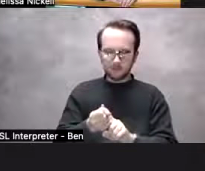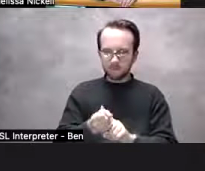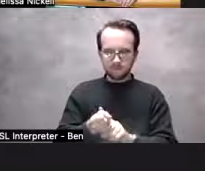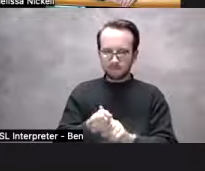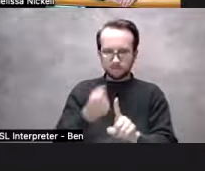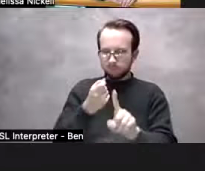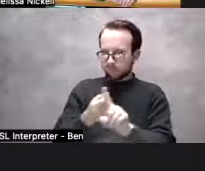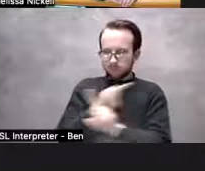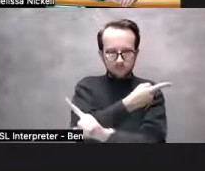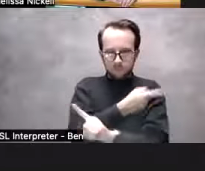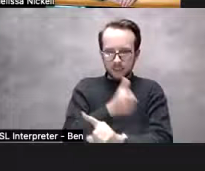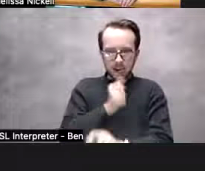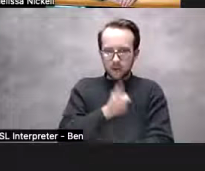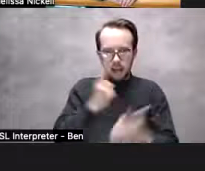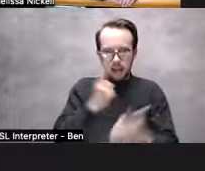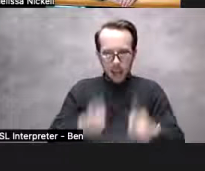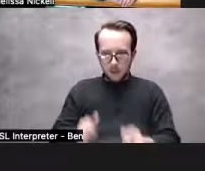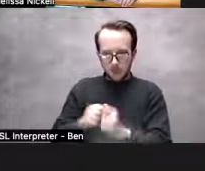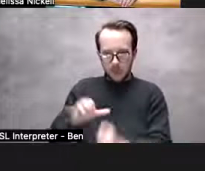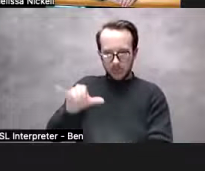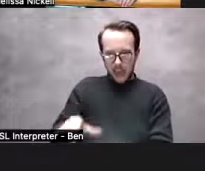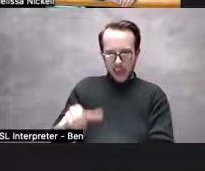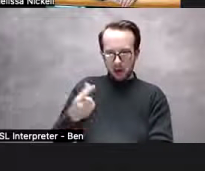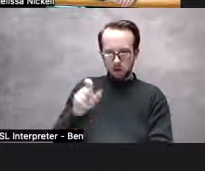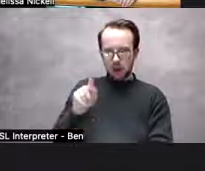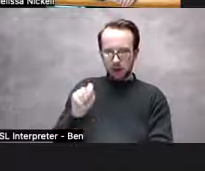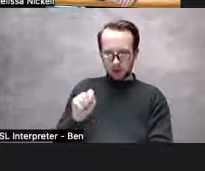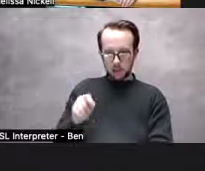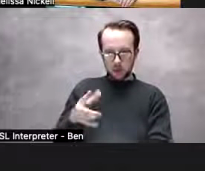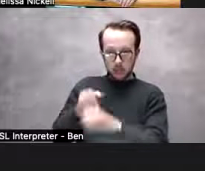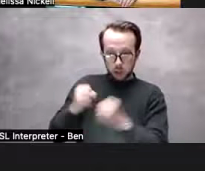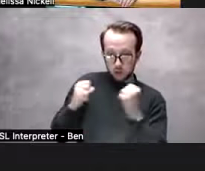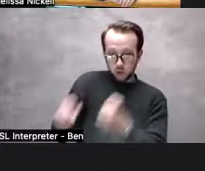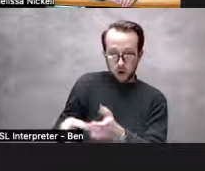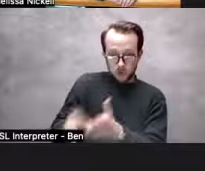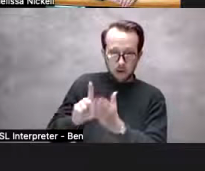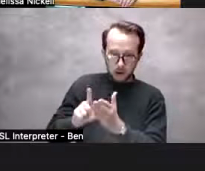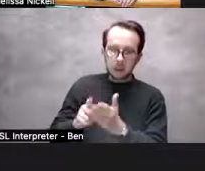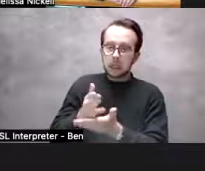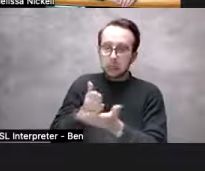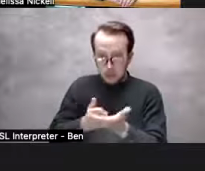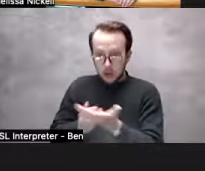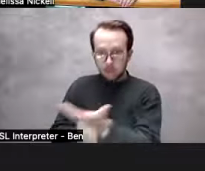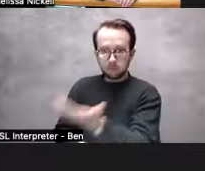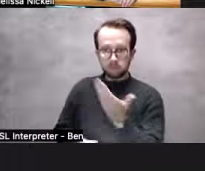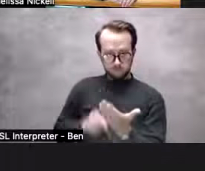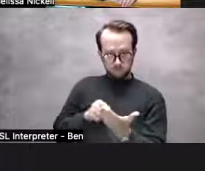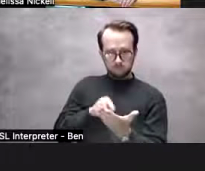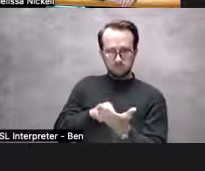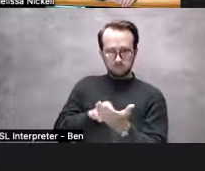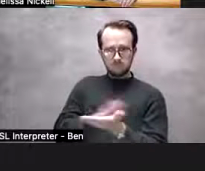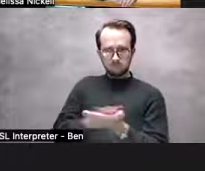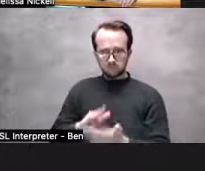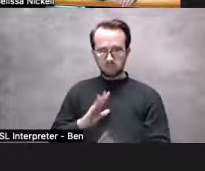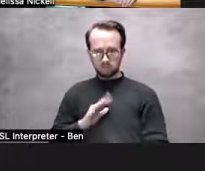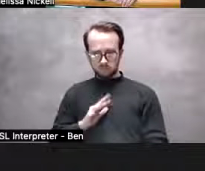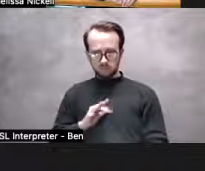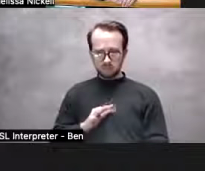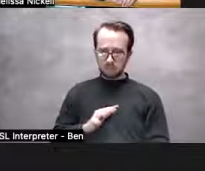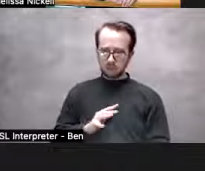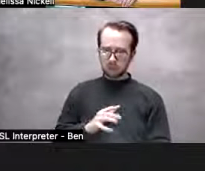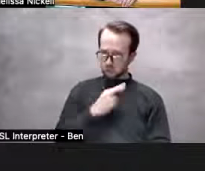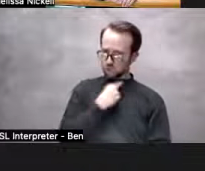really get, strong reviews. But then some would come along and it's like, wow, this is a really neat idea. It's risky, it might not work, but if